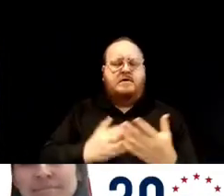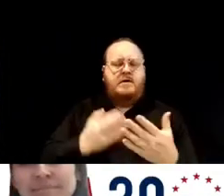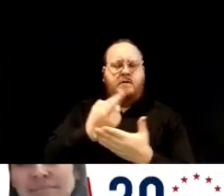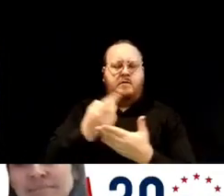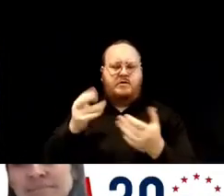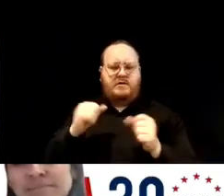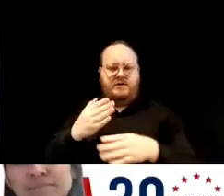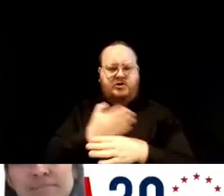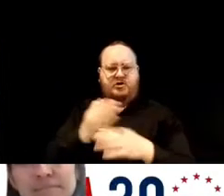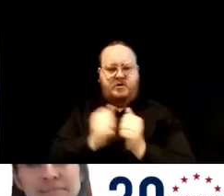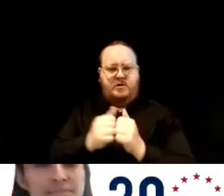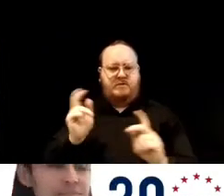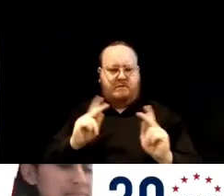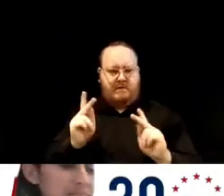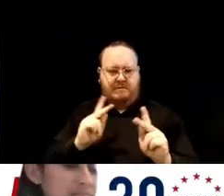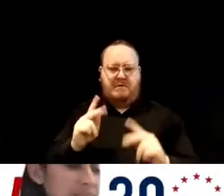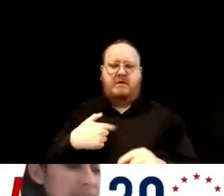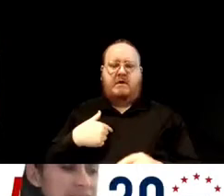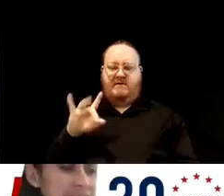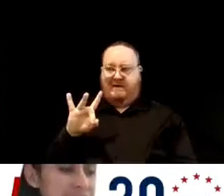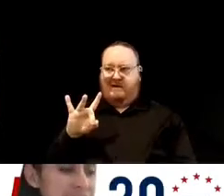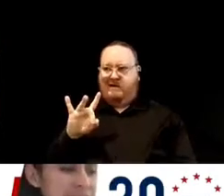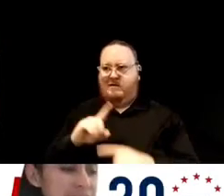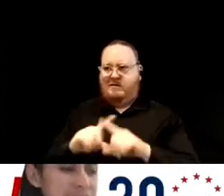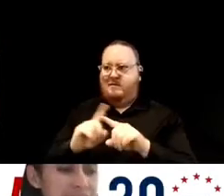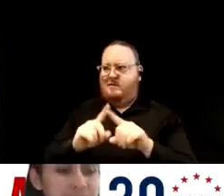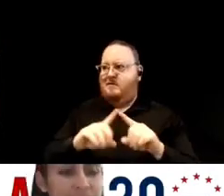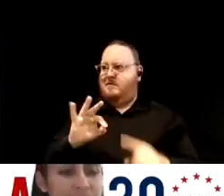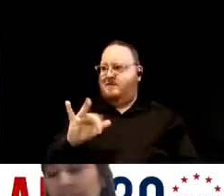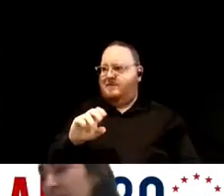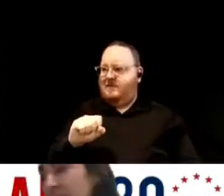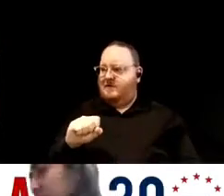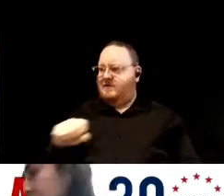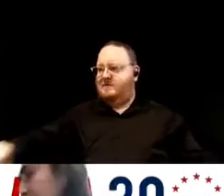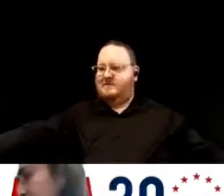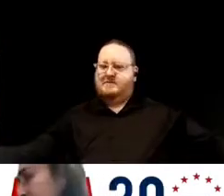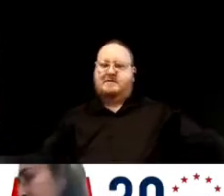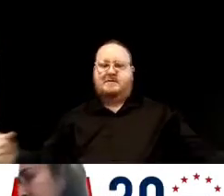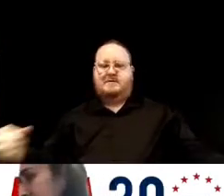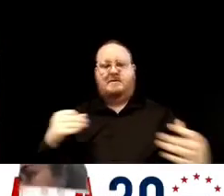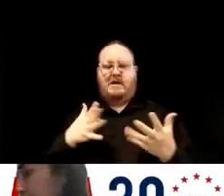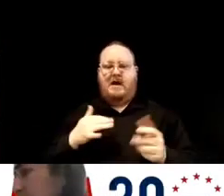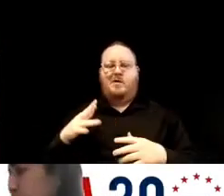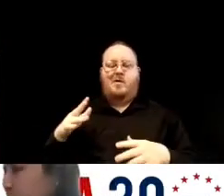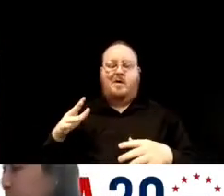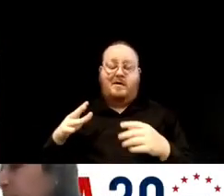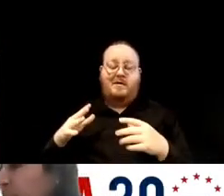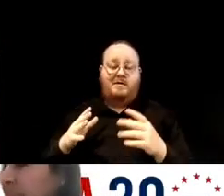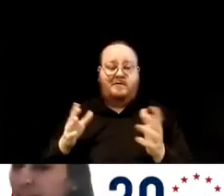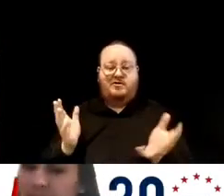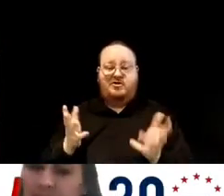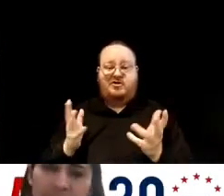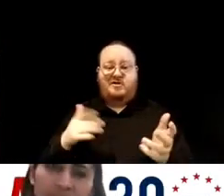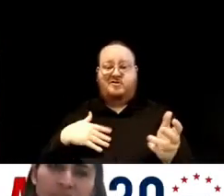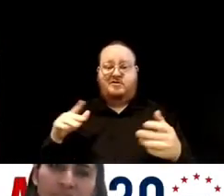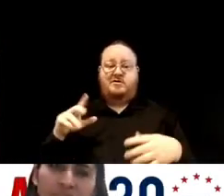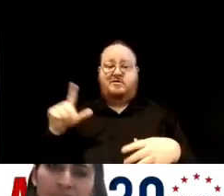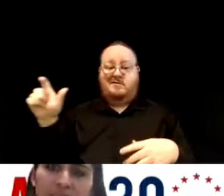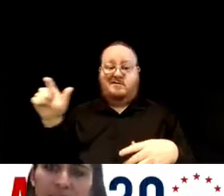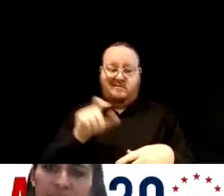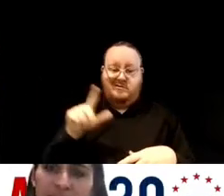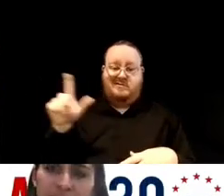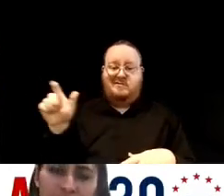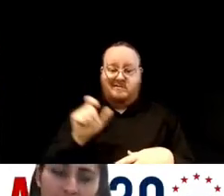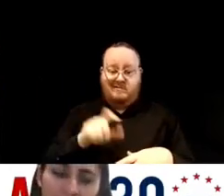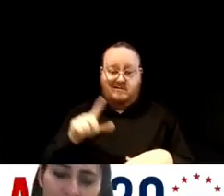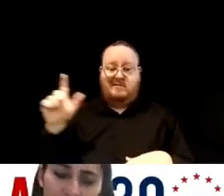have 8 different files, and I would hesitate to start dropping all of that into the chat. It would get confusing. So Do you want me to send copies